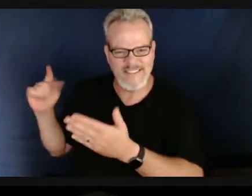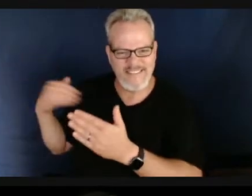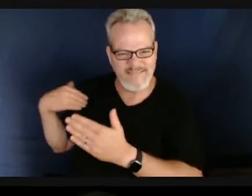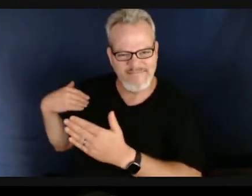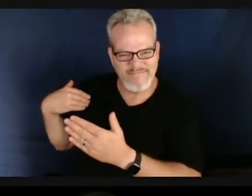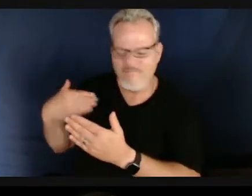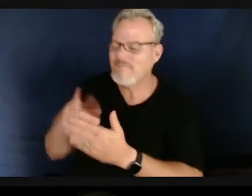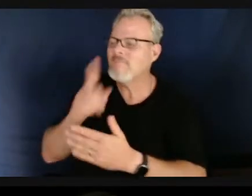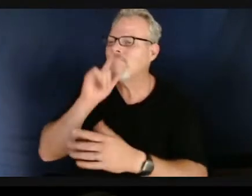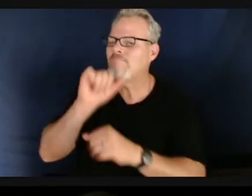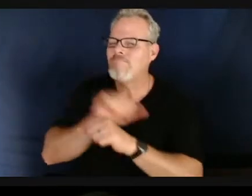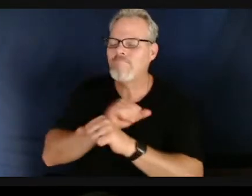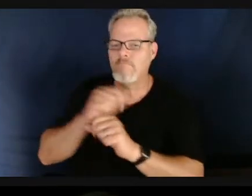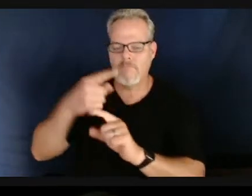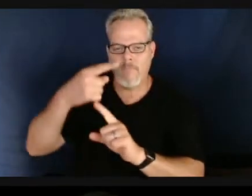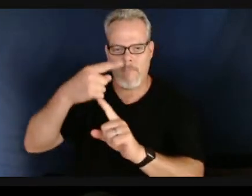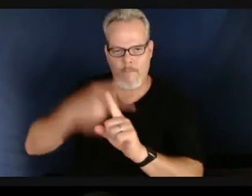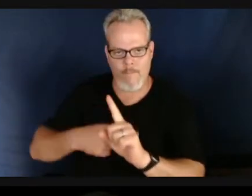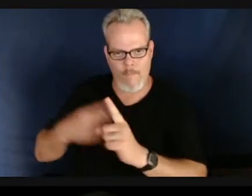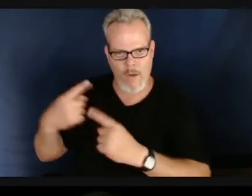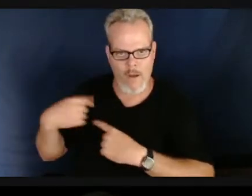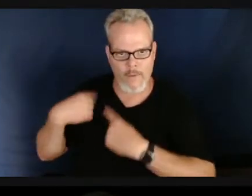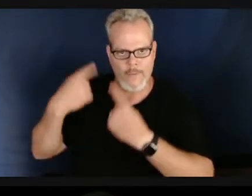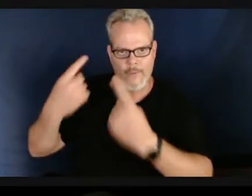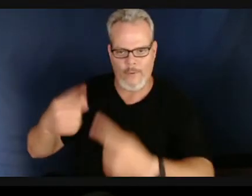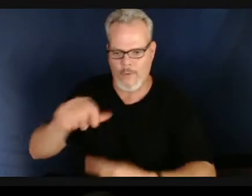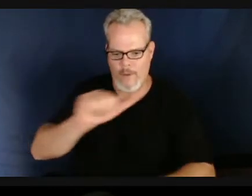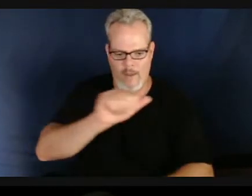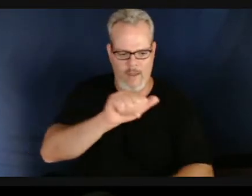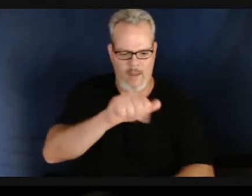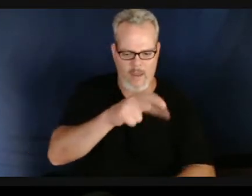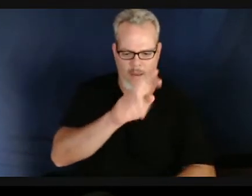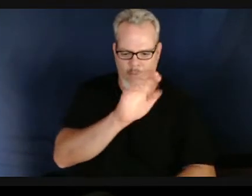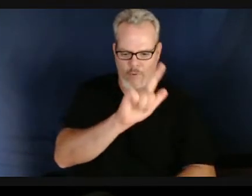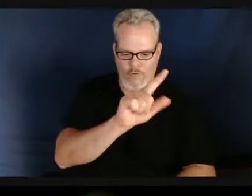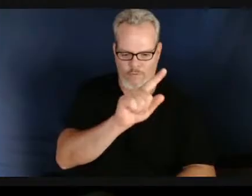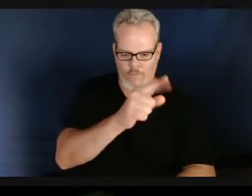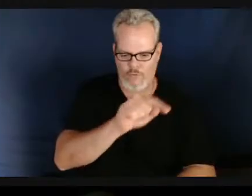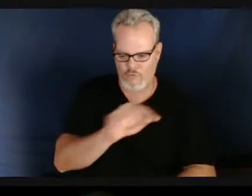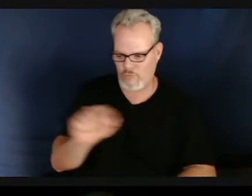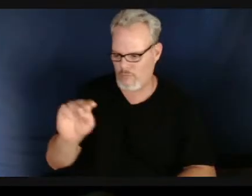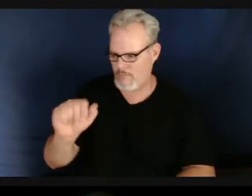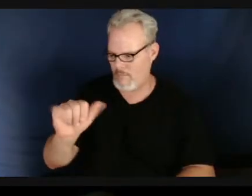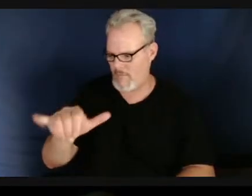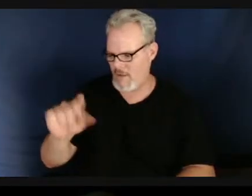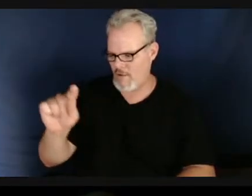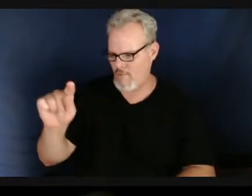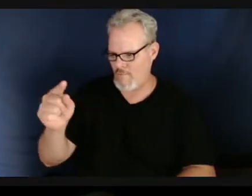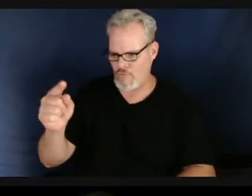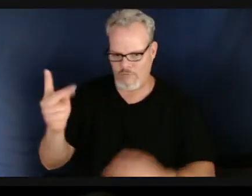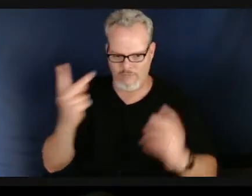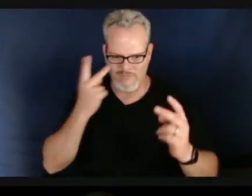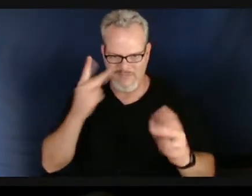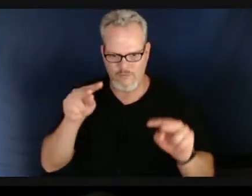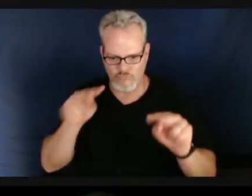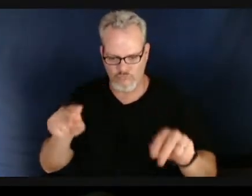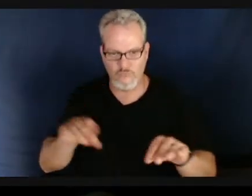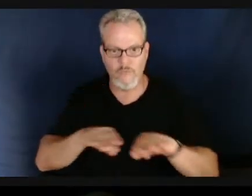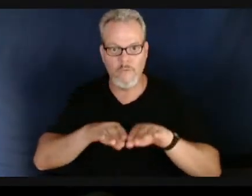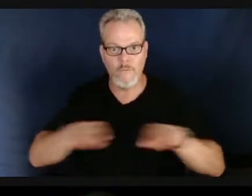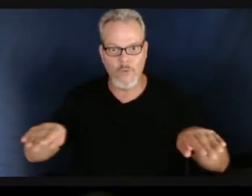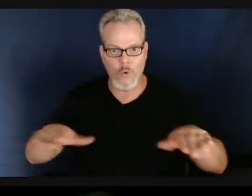last month, from April 1st to May 1st, looking at the changes in the caldera floor. So I know this